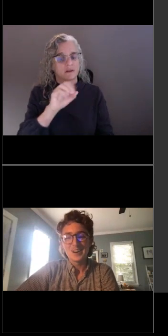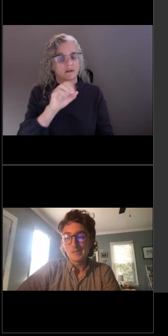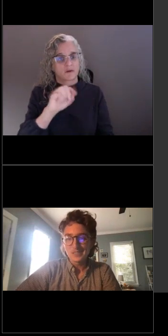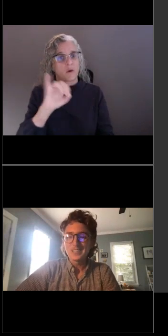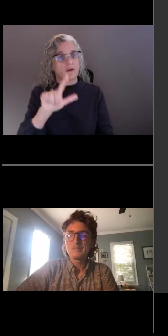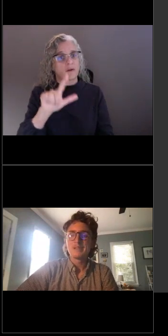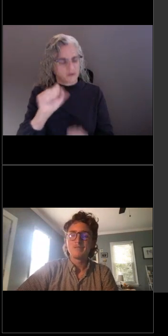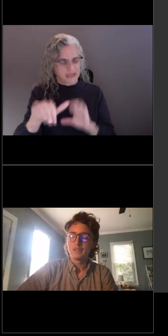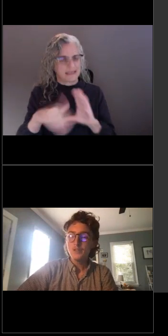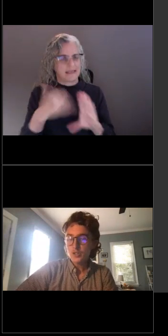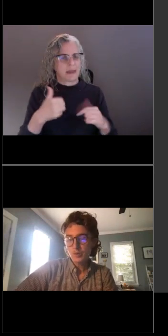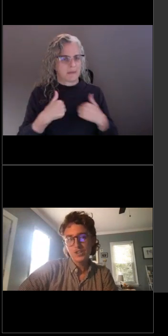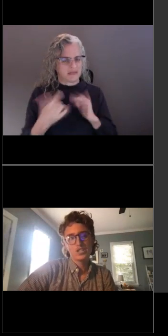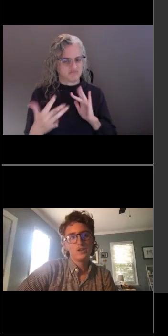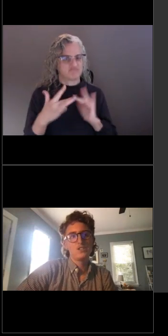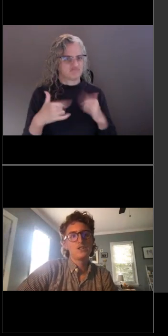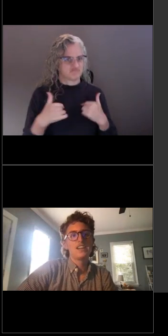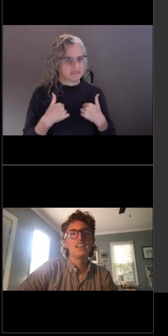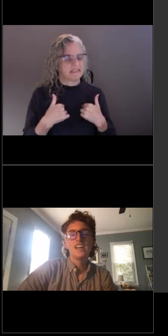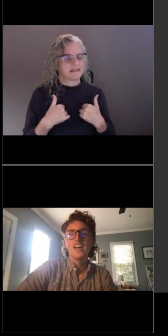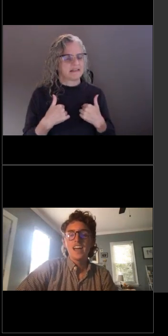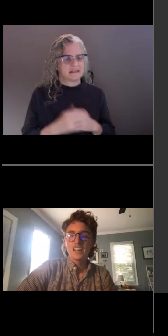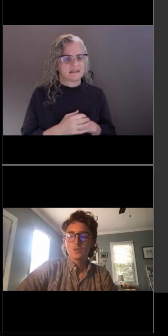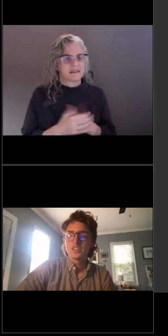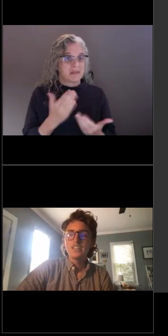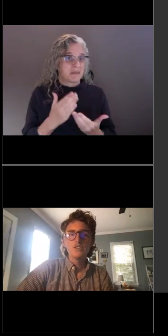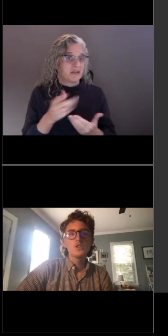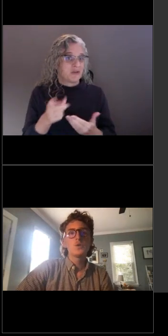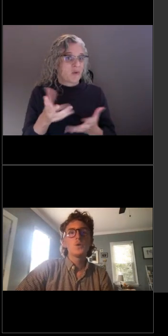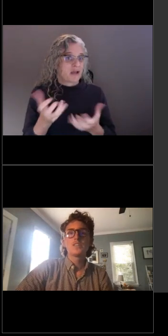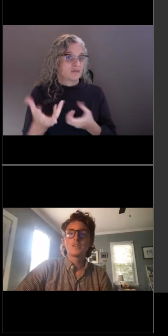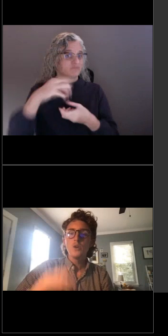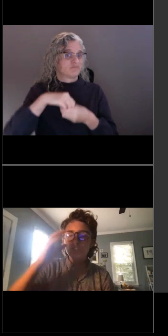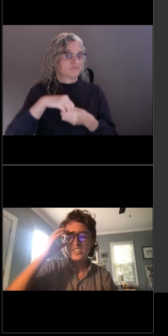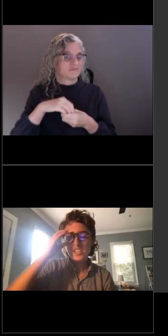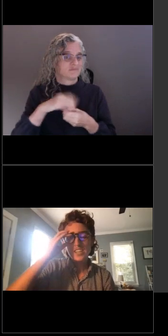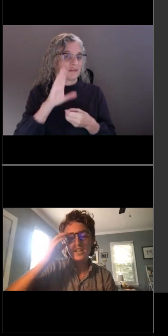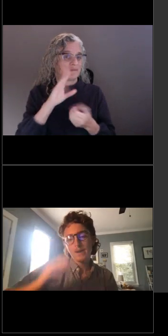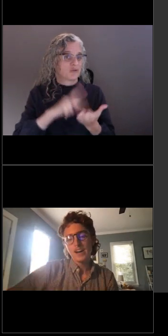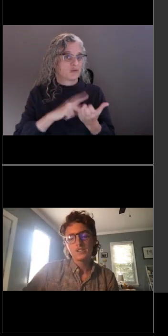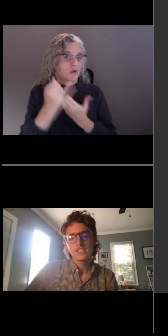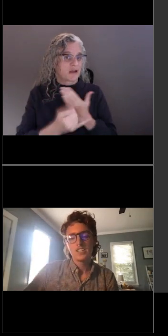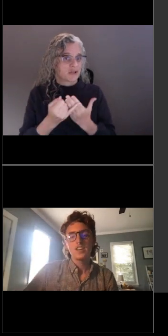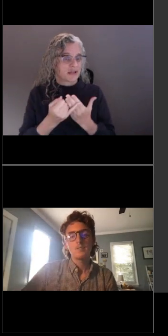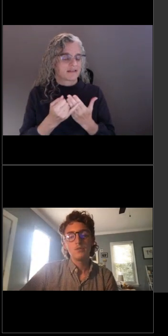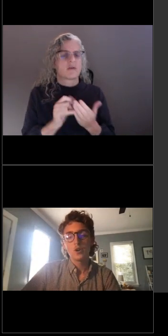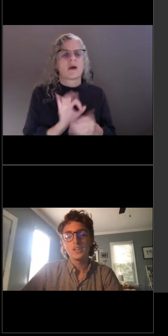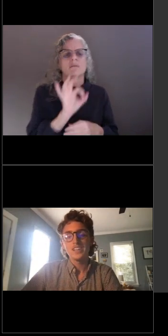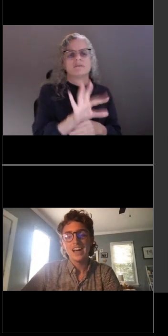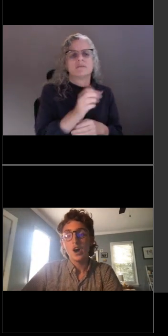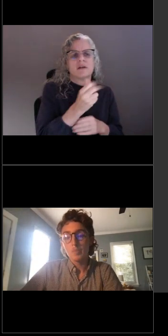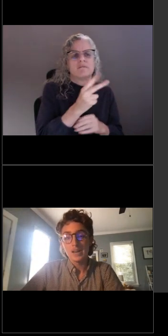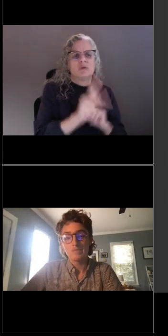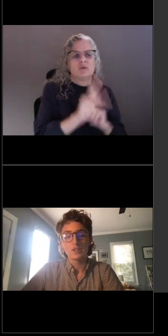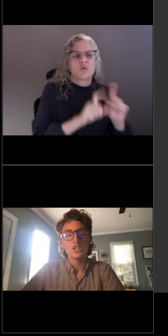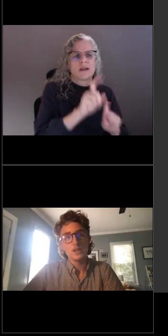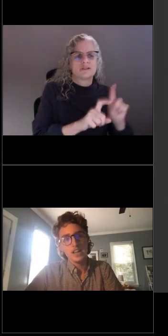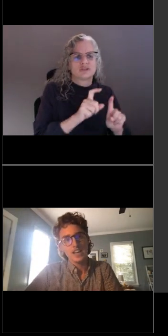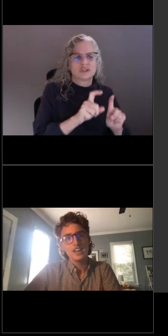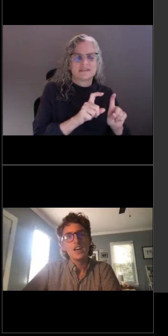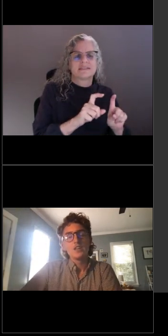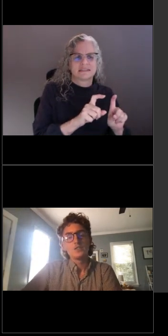and hopefully you can be involved in future projects we are doing. And I just want to leave you with some questions to think about before we open it up